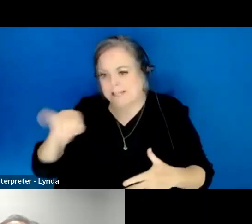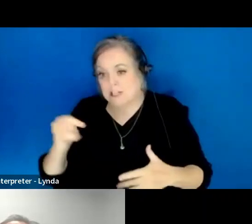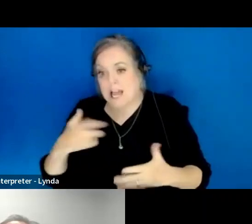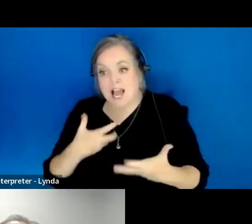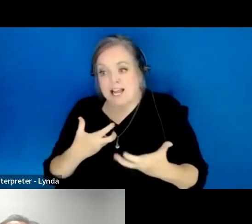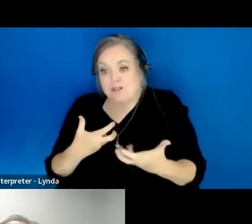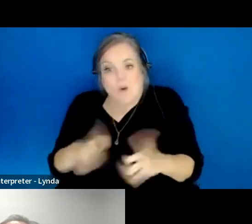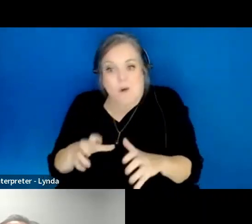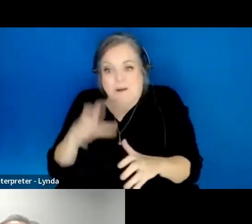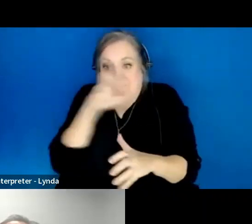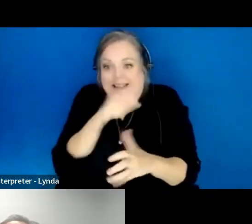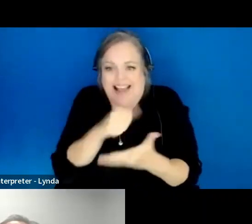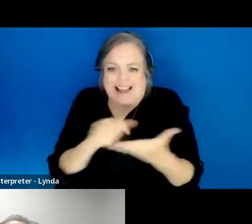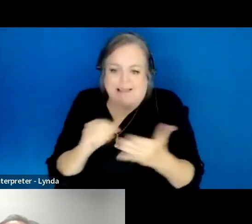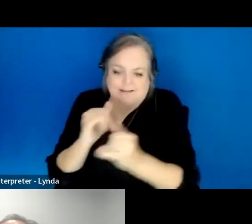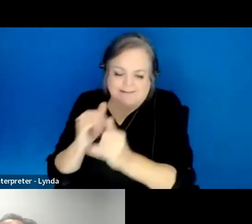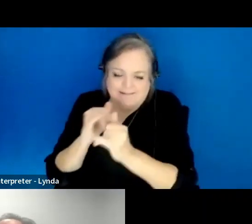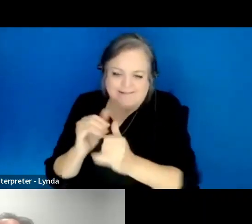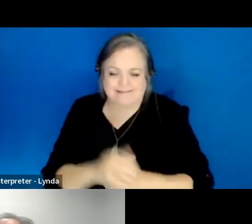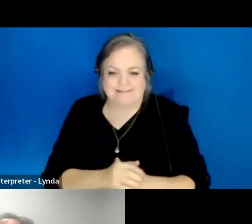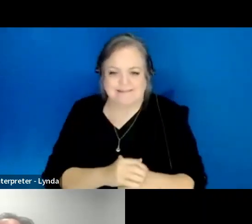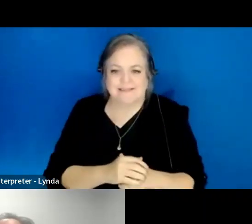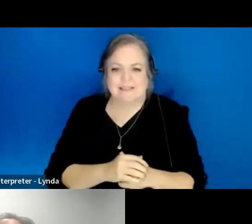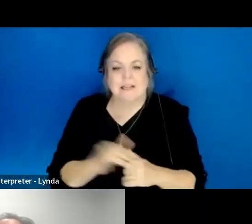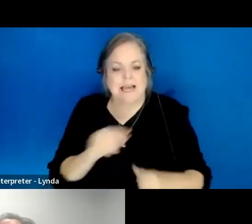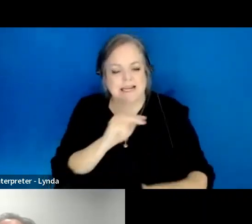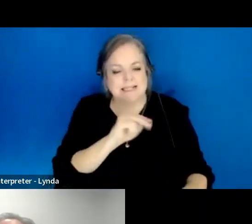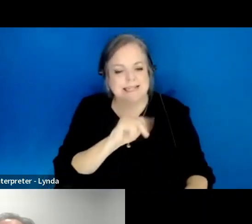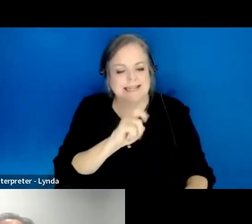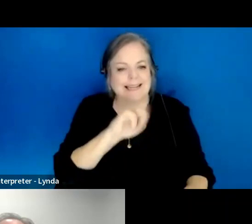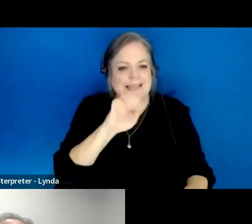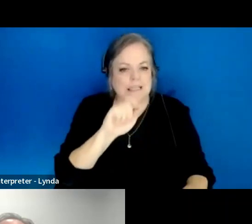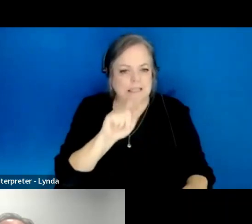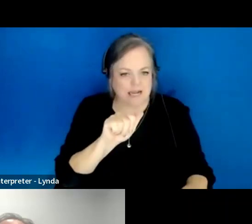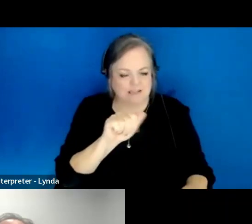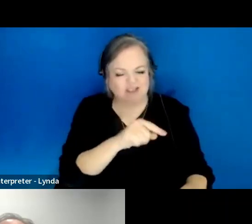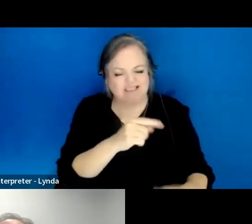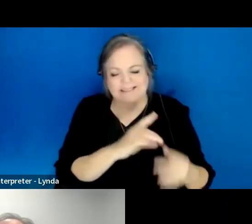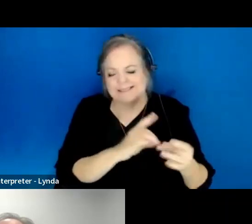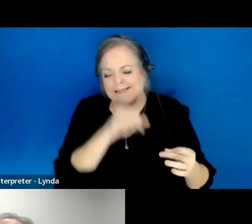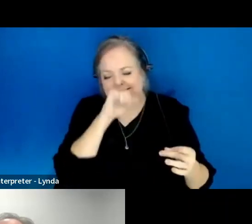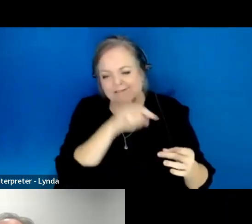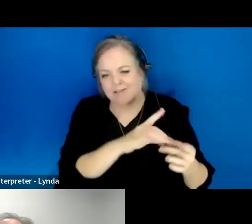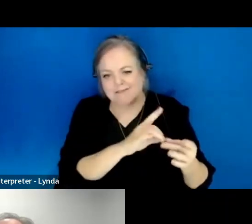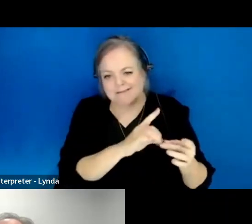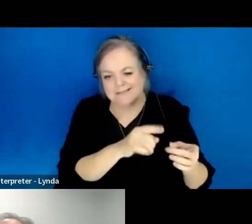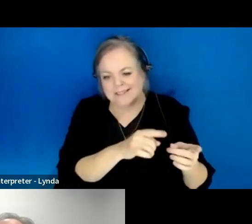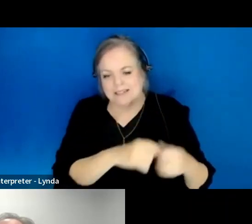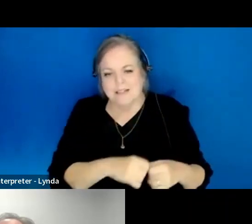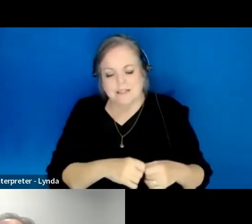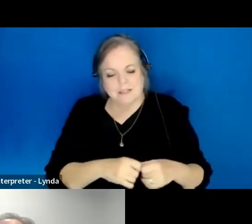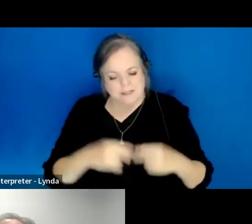out on anything. And like Nikita said, I loved what she was saying is keeping